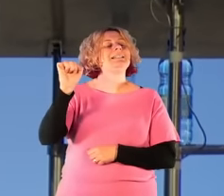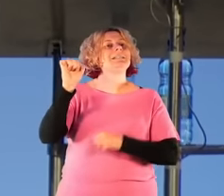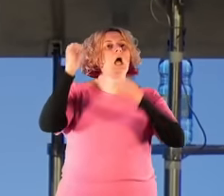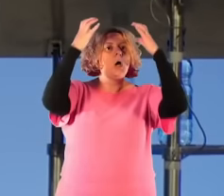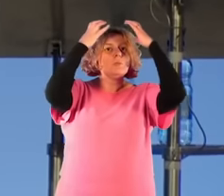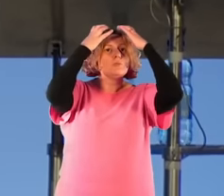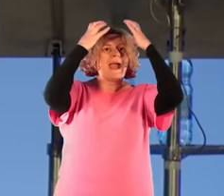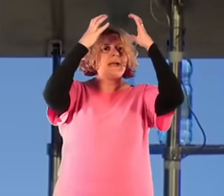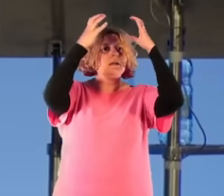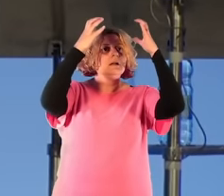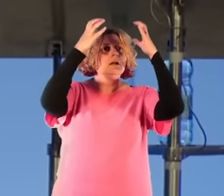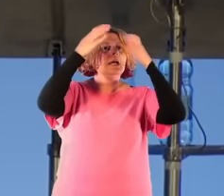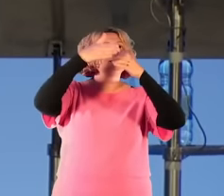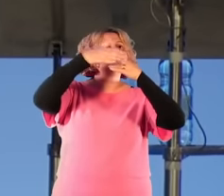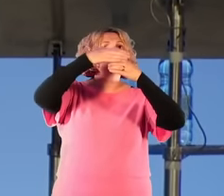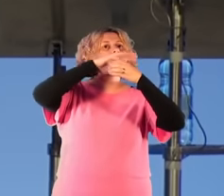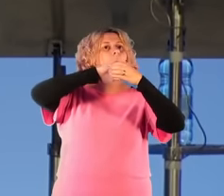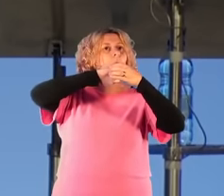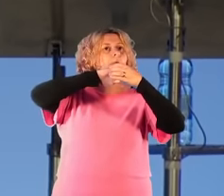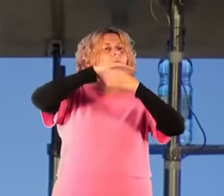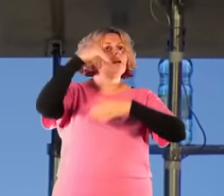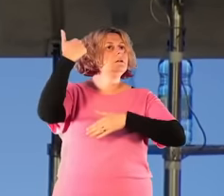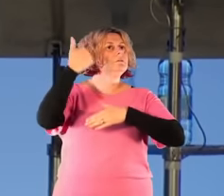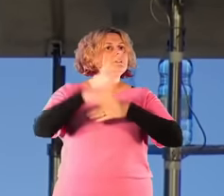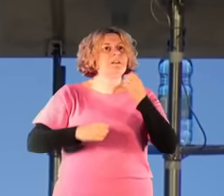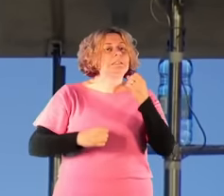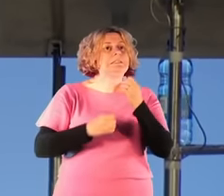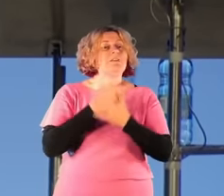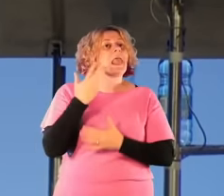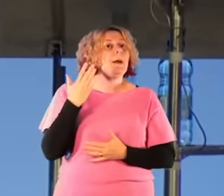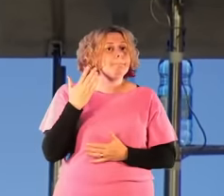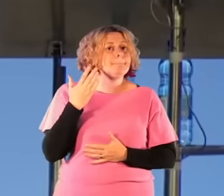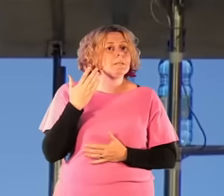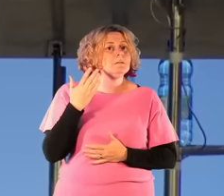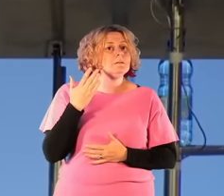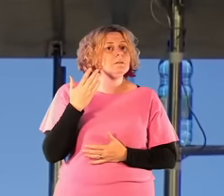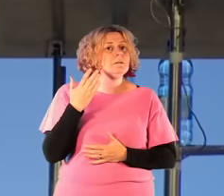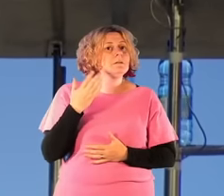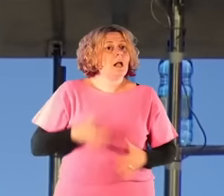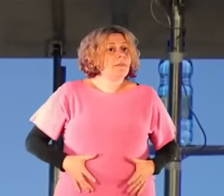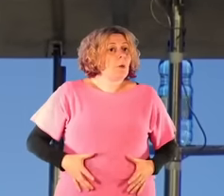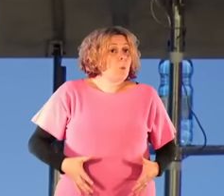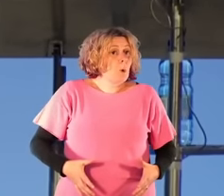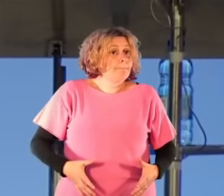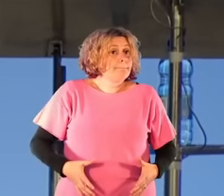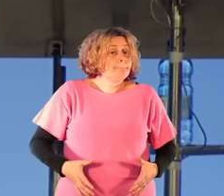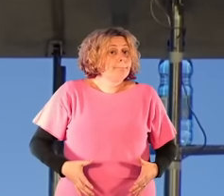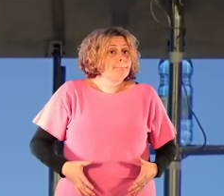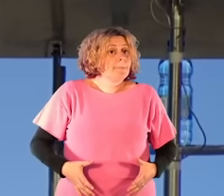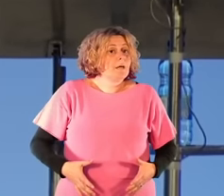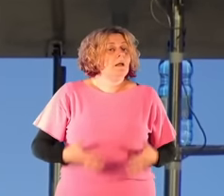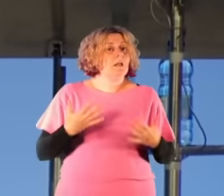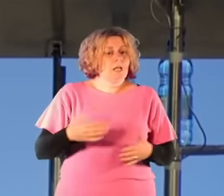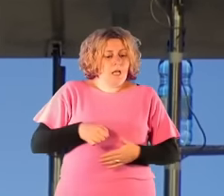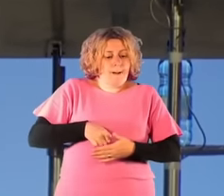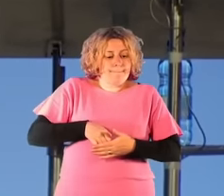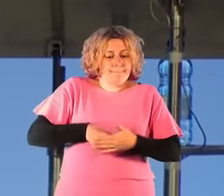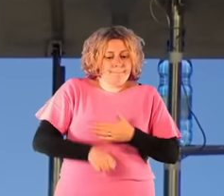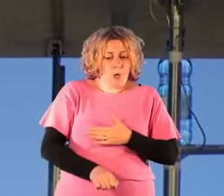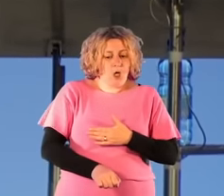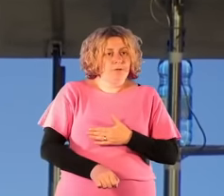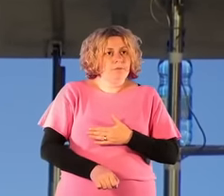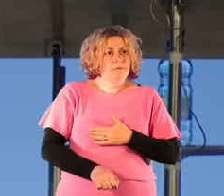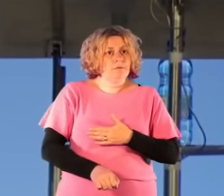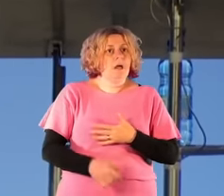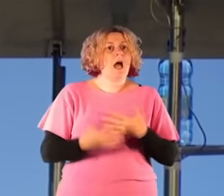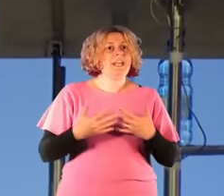His brain never developed in the womb, which means that at birth, and now, 5 years on, he has no higher